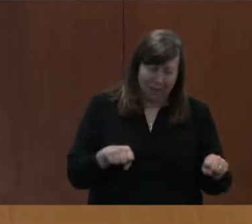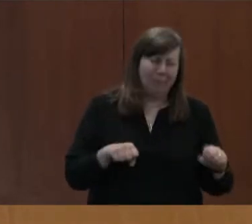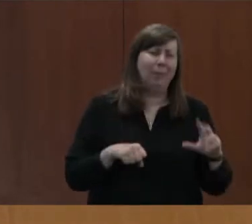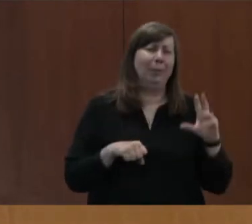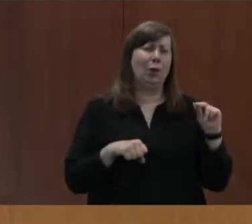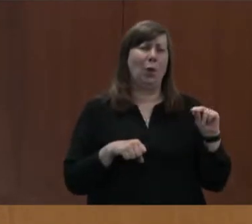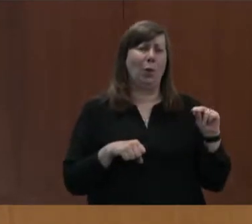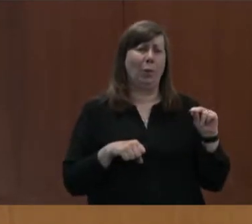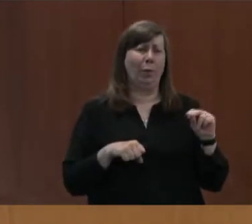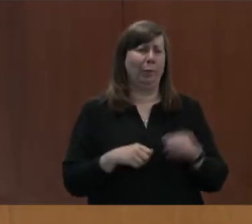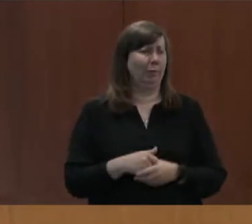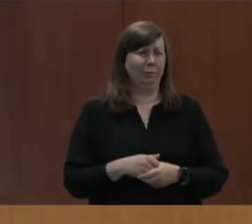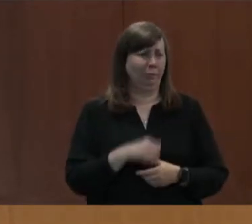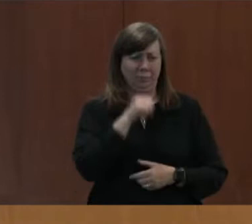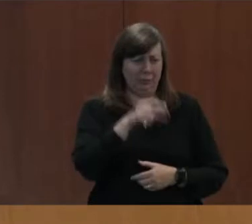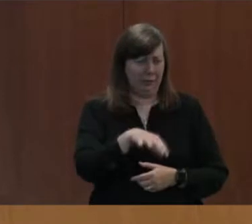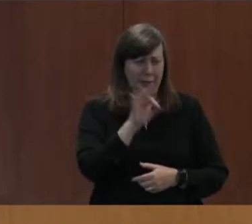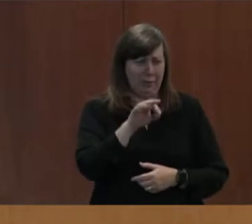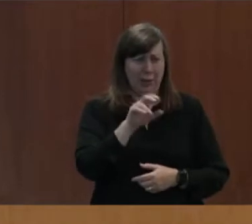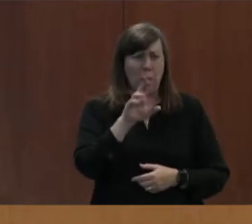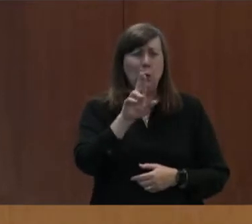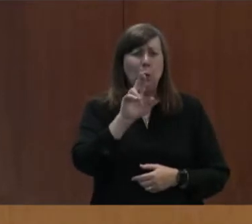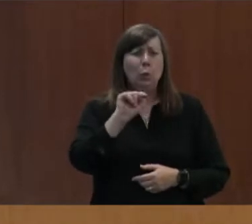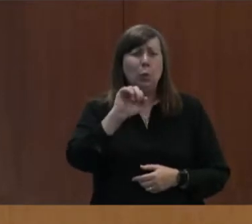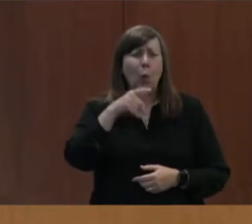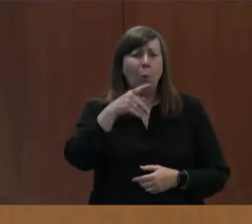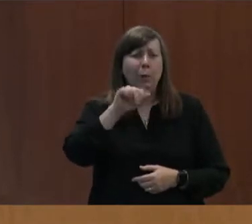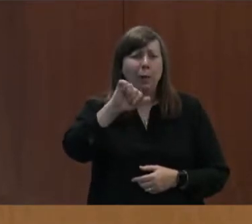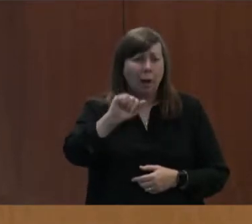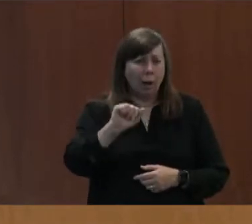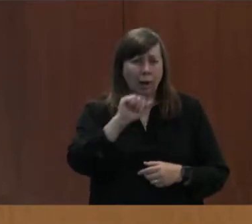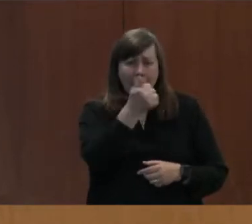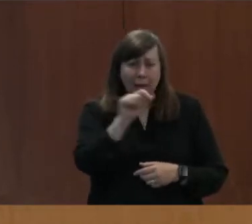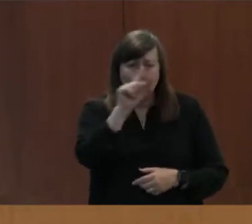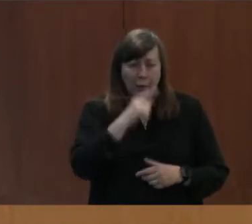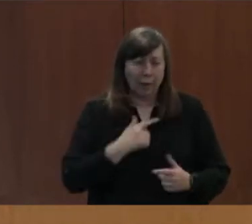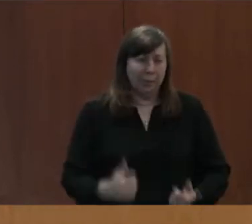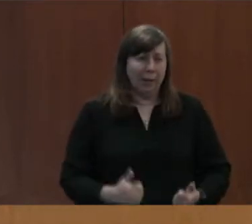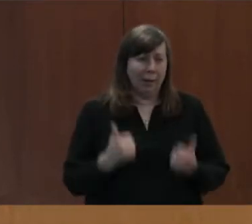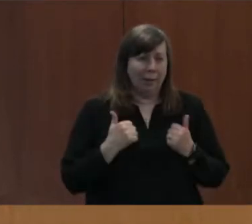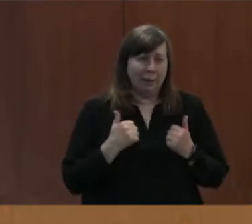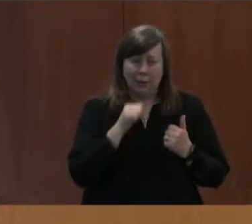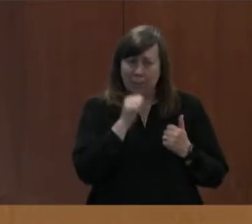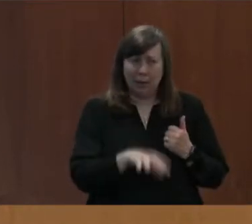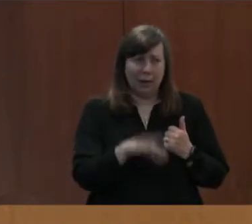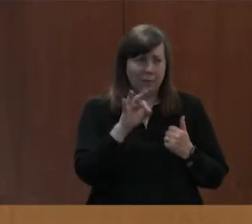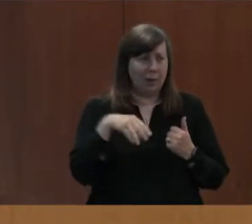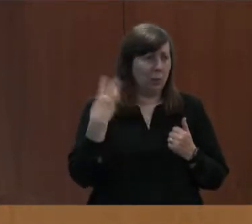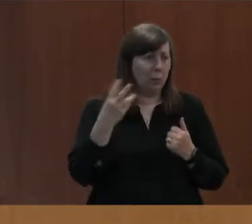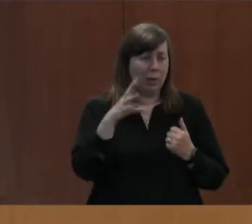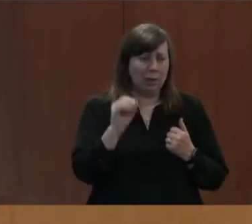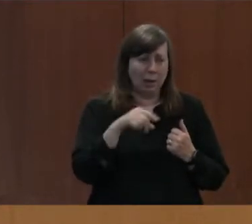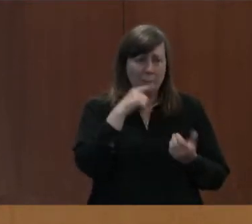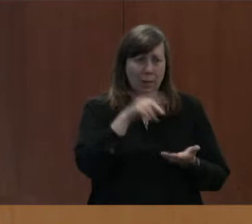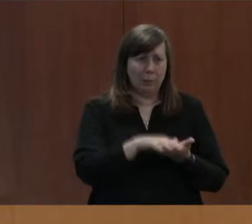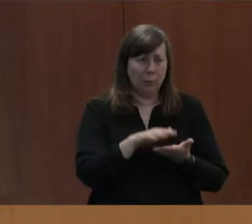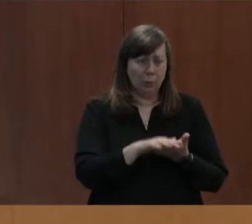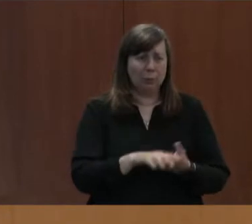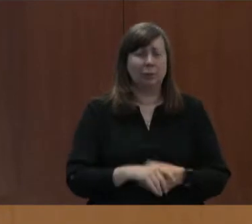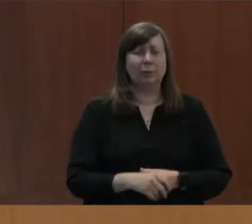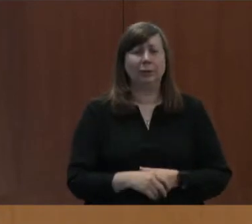No. I haven't found a utopia yet anywhere in my life, and I'm not going to find one in Washington County Public